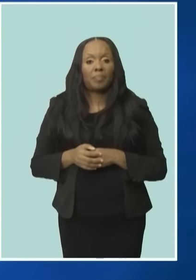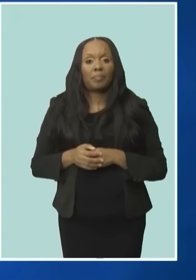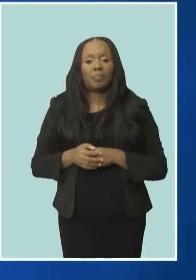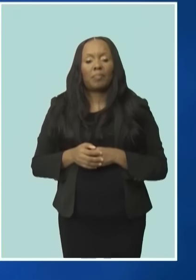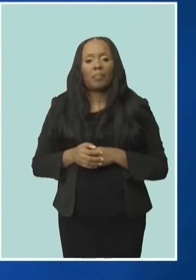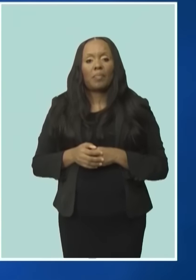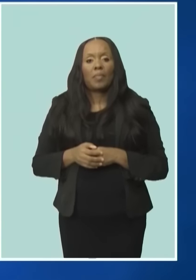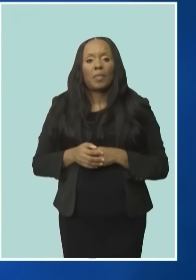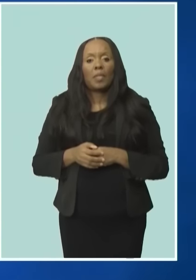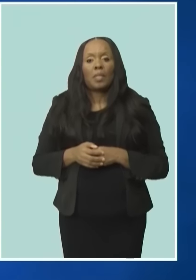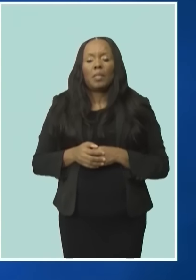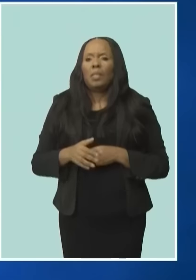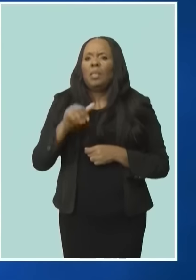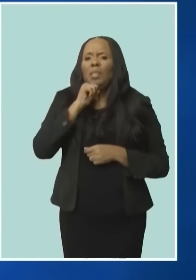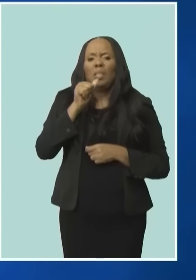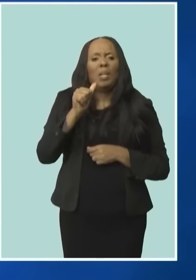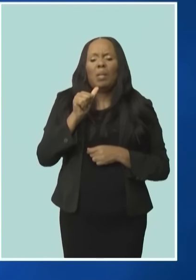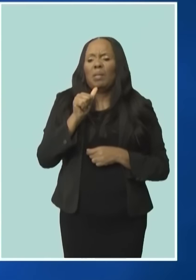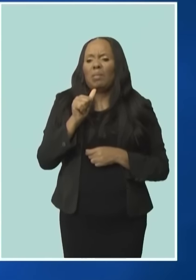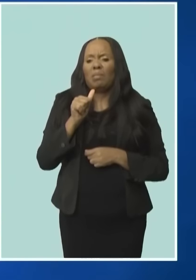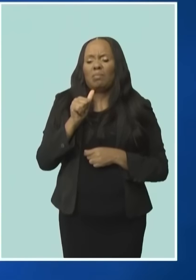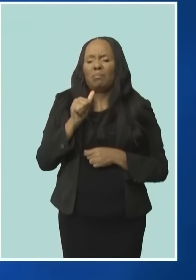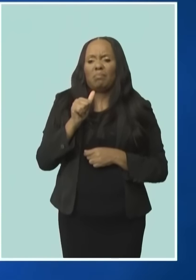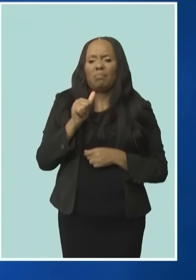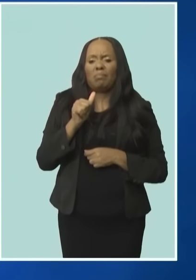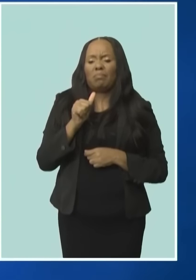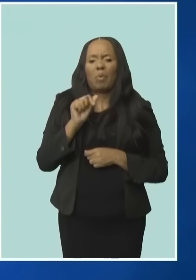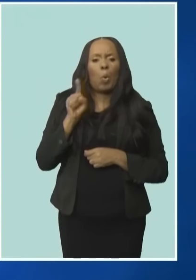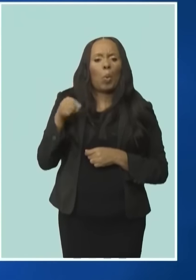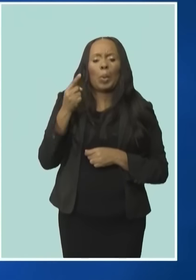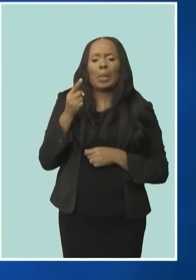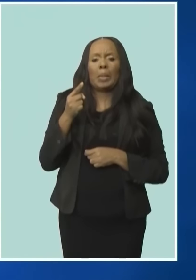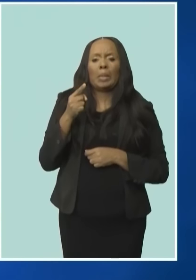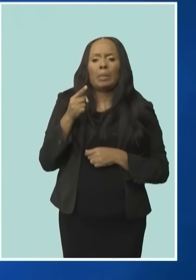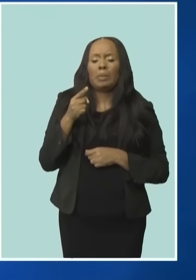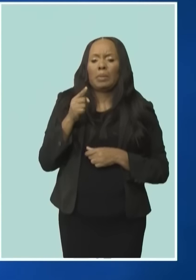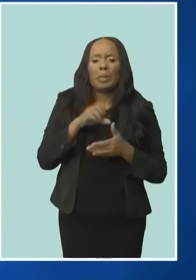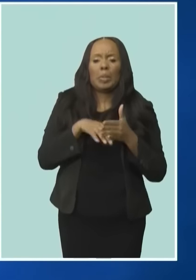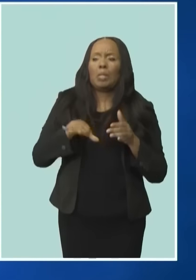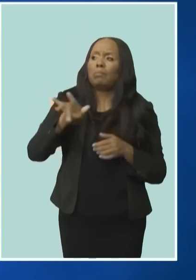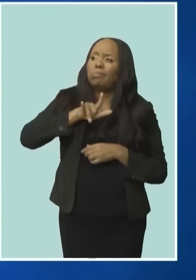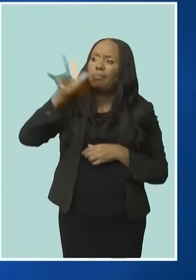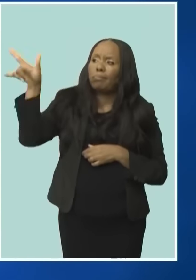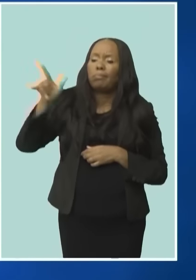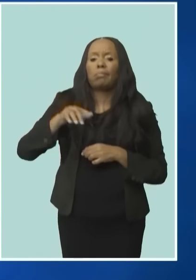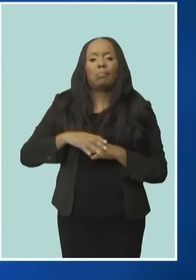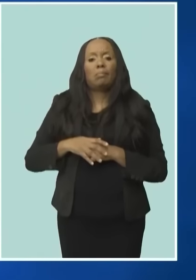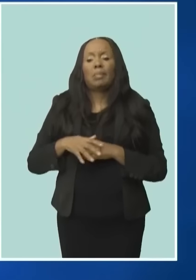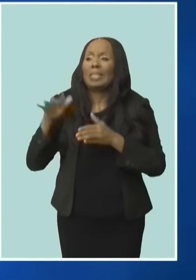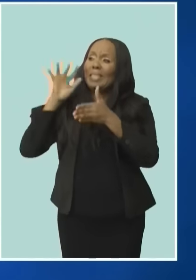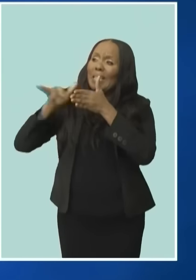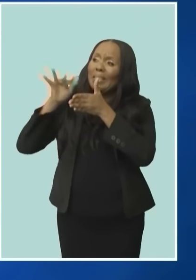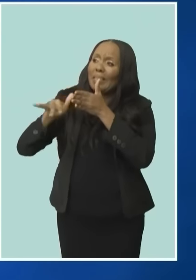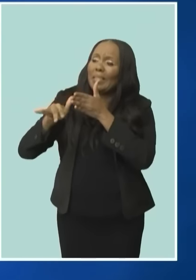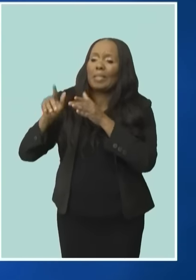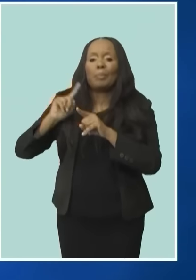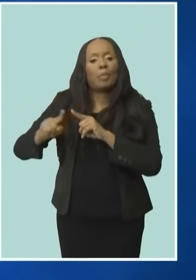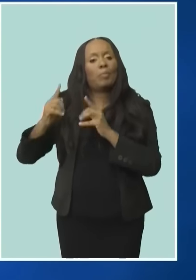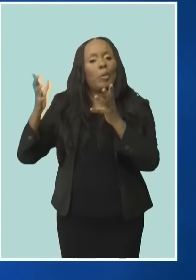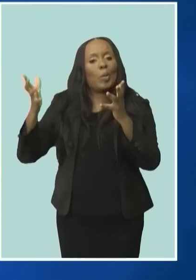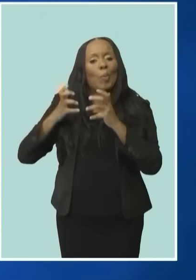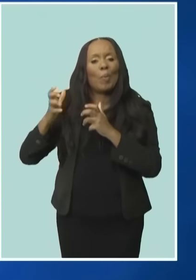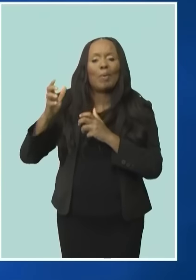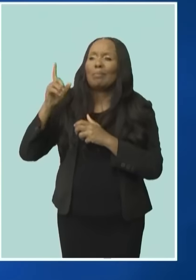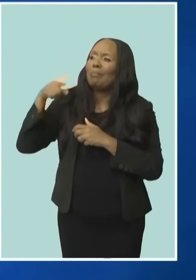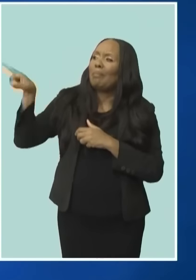just about sending students abroad. It's about bringing knowledge home, particularly as you've heard the government talk